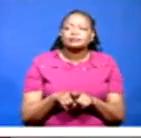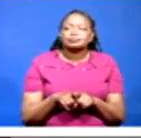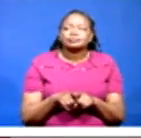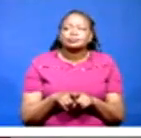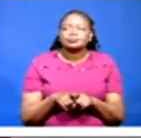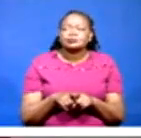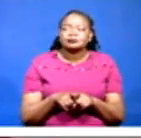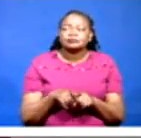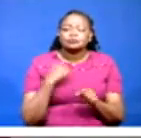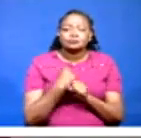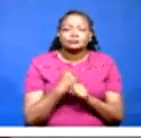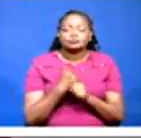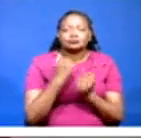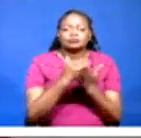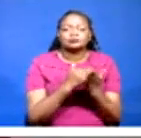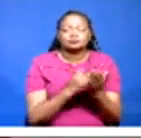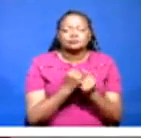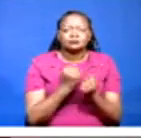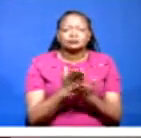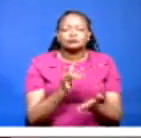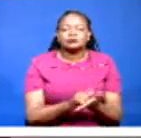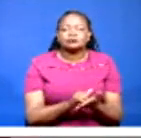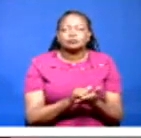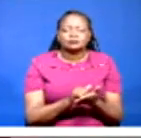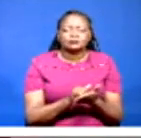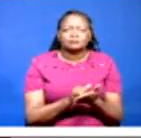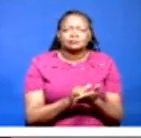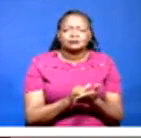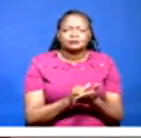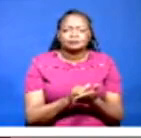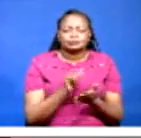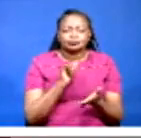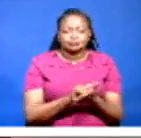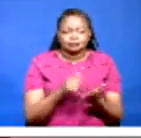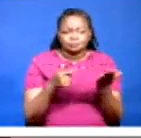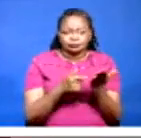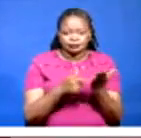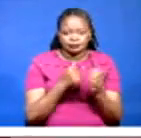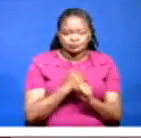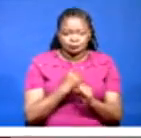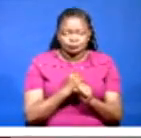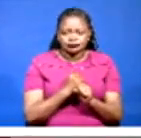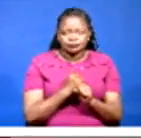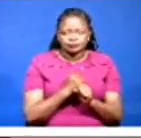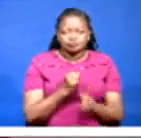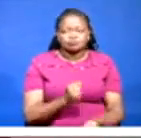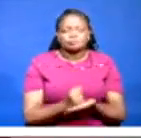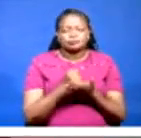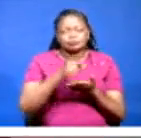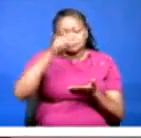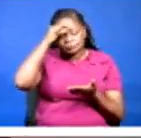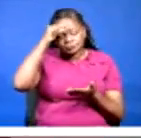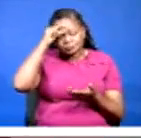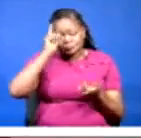we are working also on a program to ensure that that digitization exercise enables government